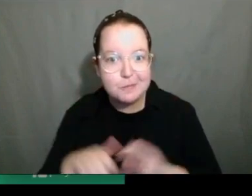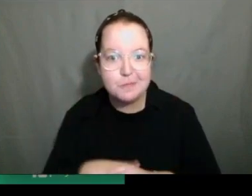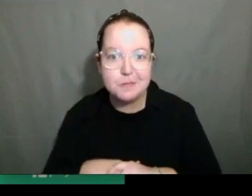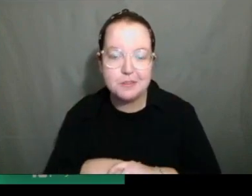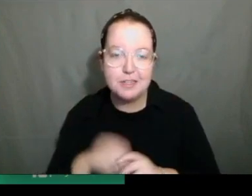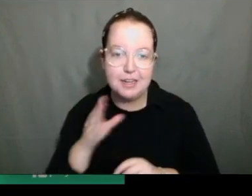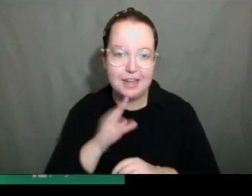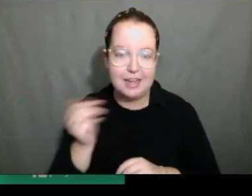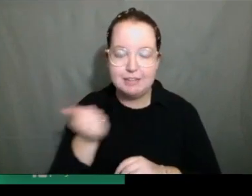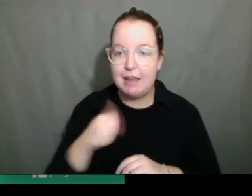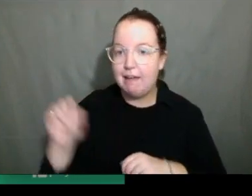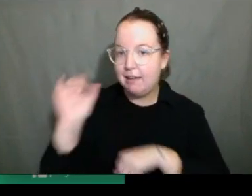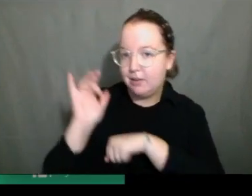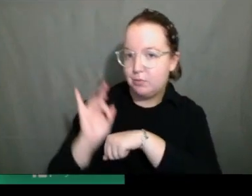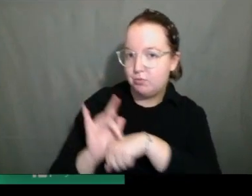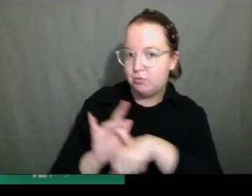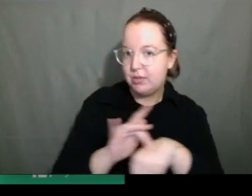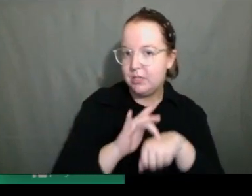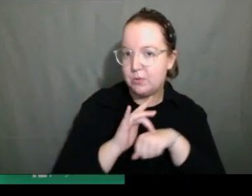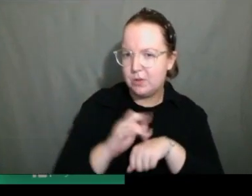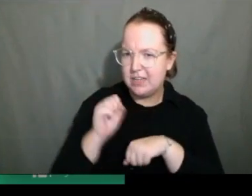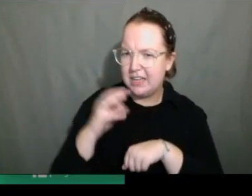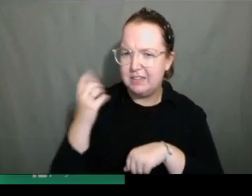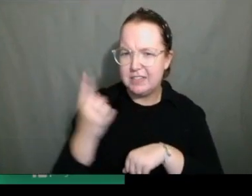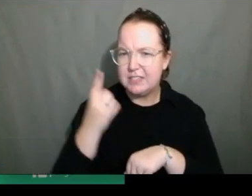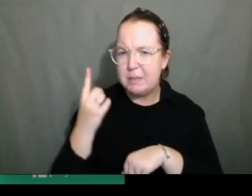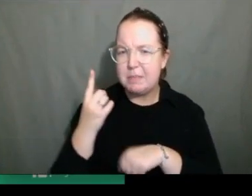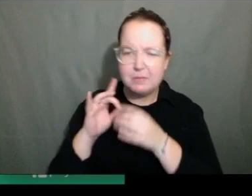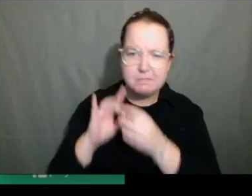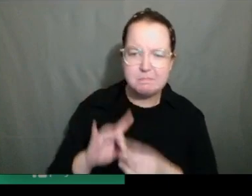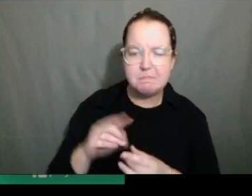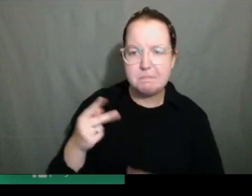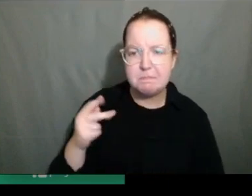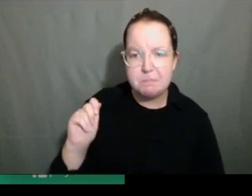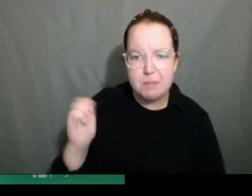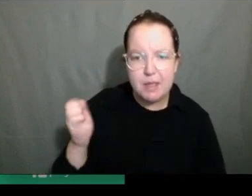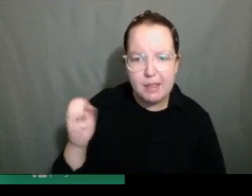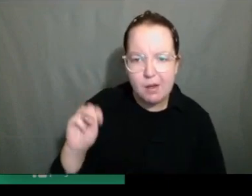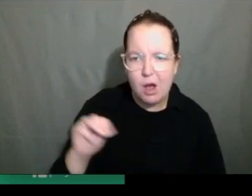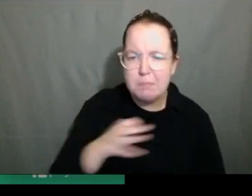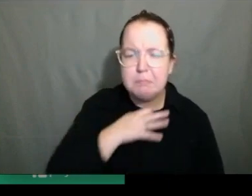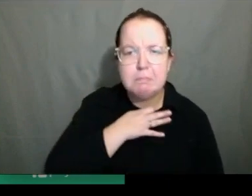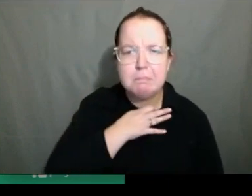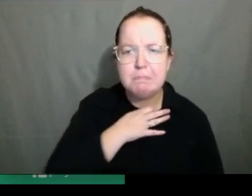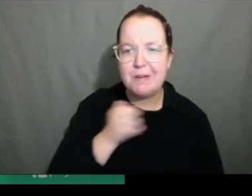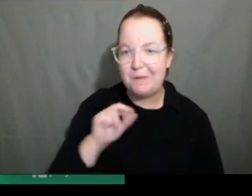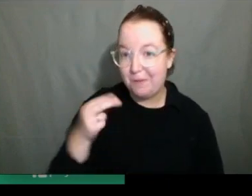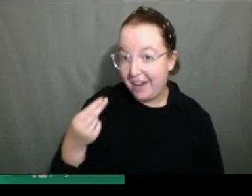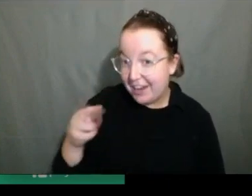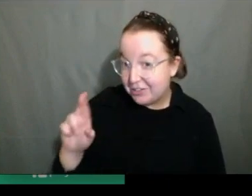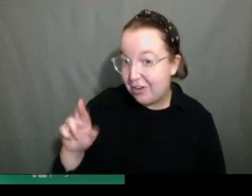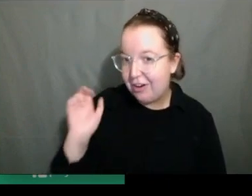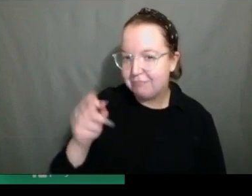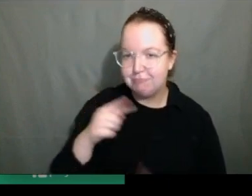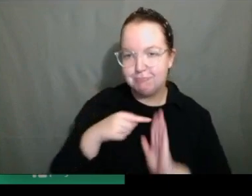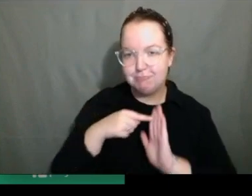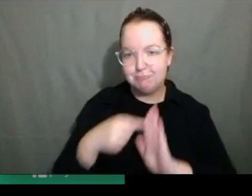you if you have any questions on anything PayCom related or anything HR or payroll related as